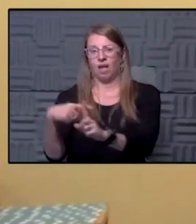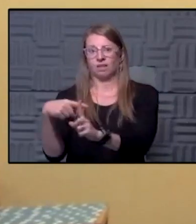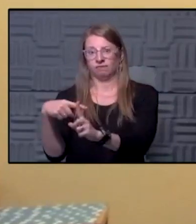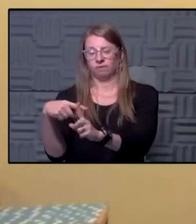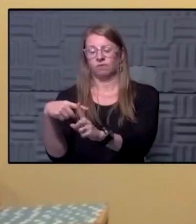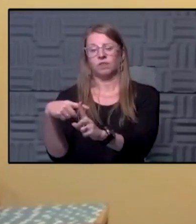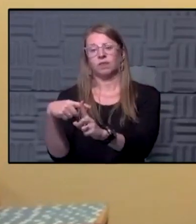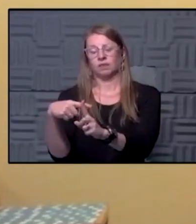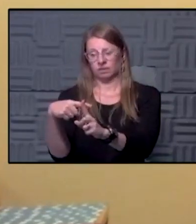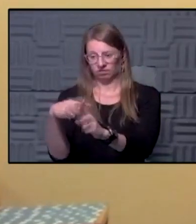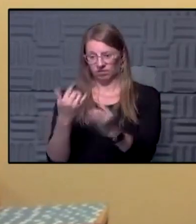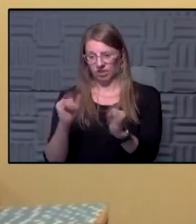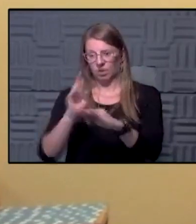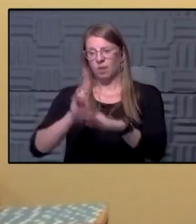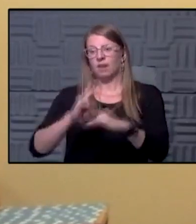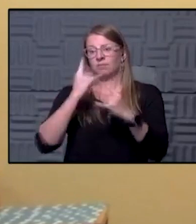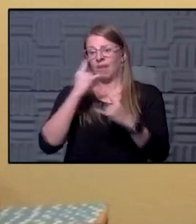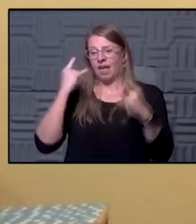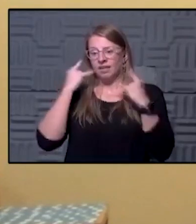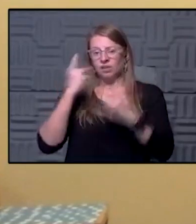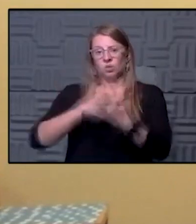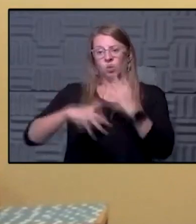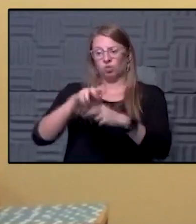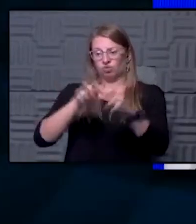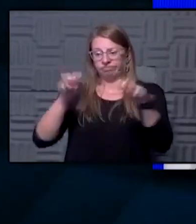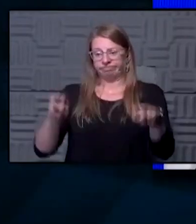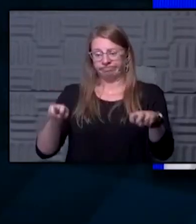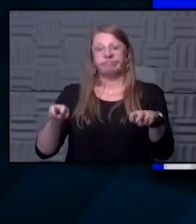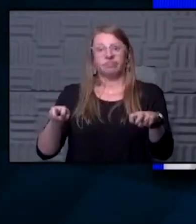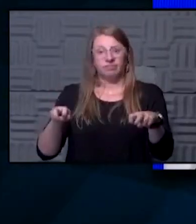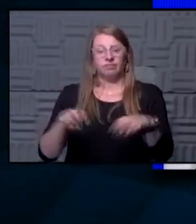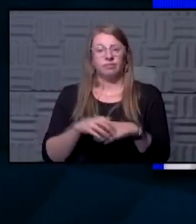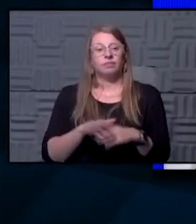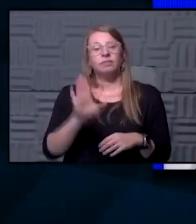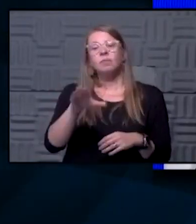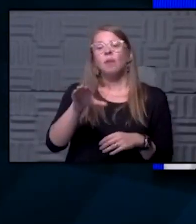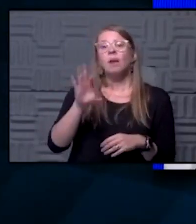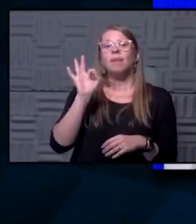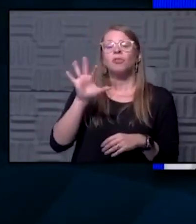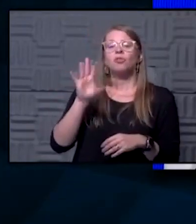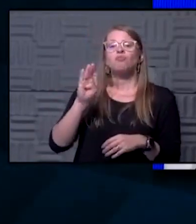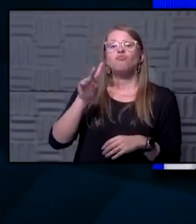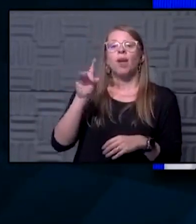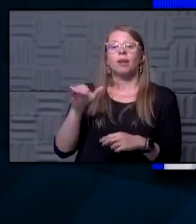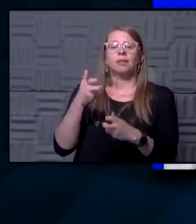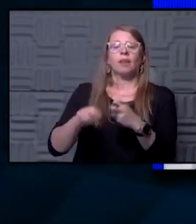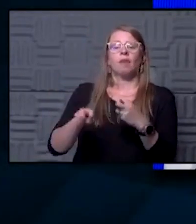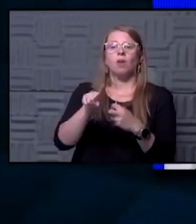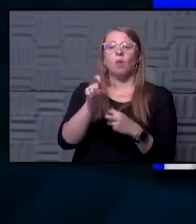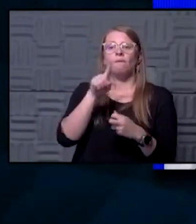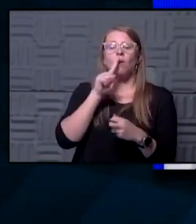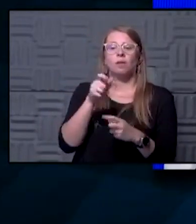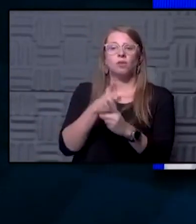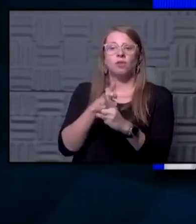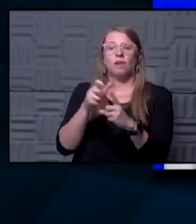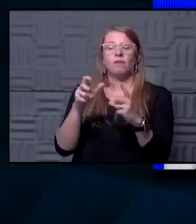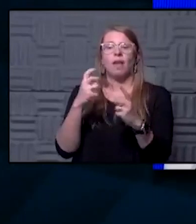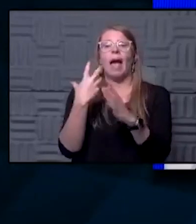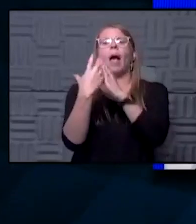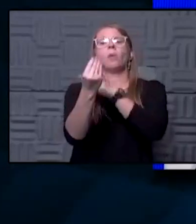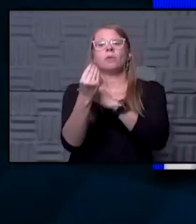and we've still been wearing masks and social distancing. So, Pastor Brady, here comes the tough question for you. Do you wear a mask when you go out in